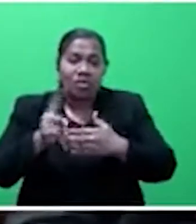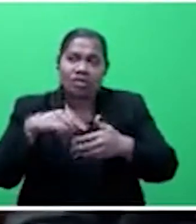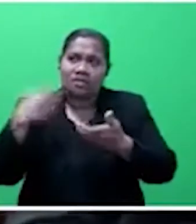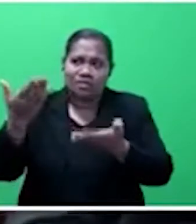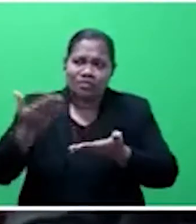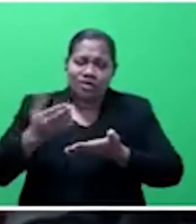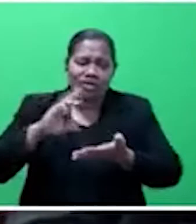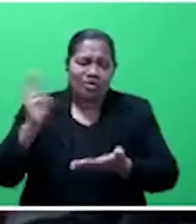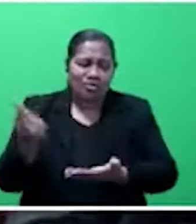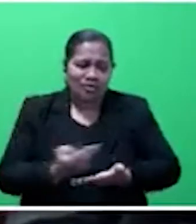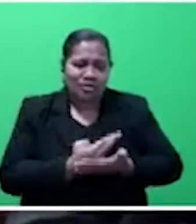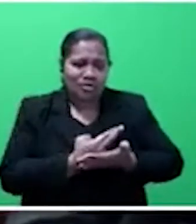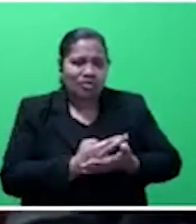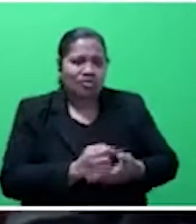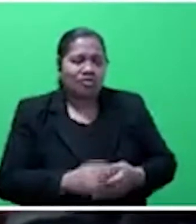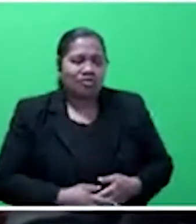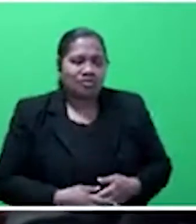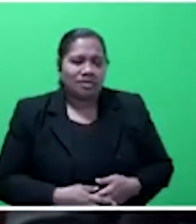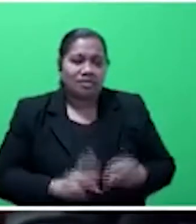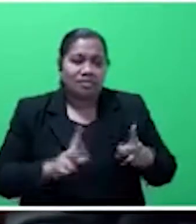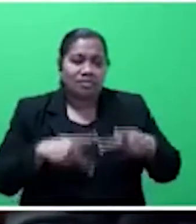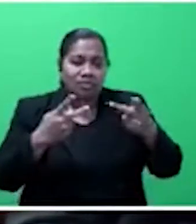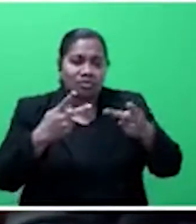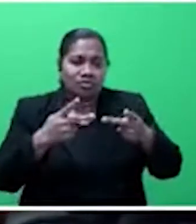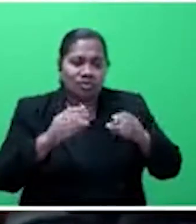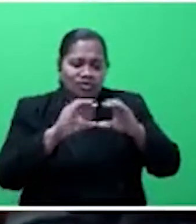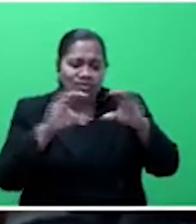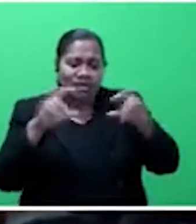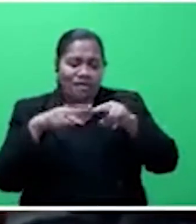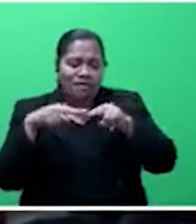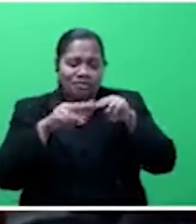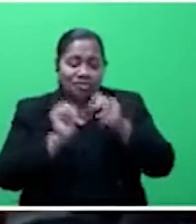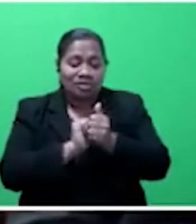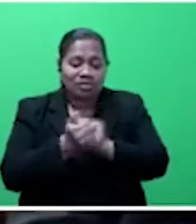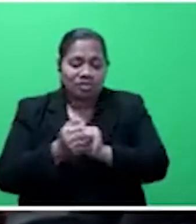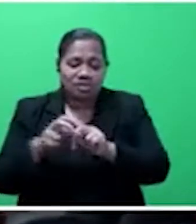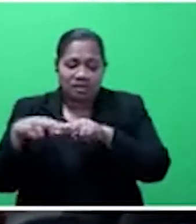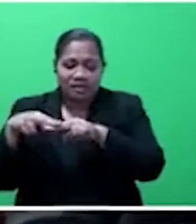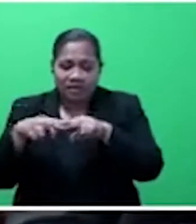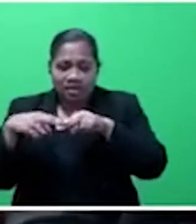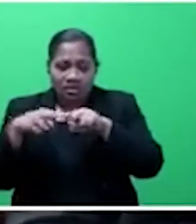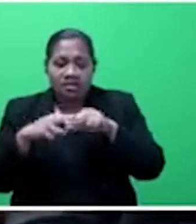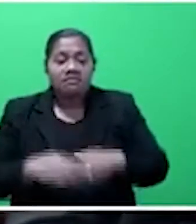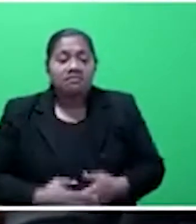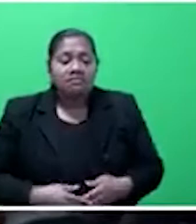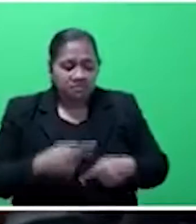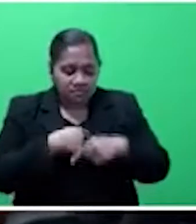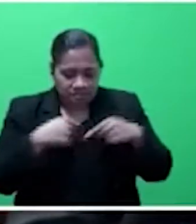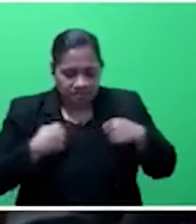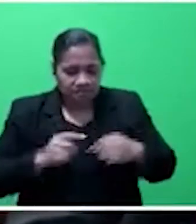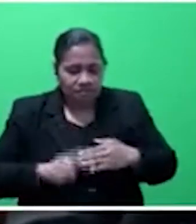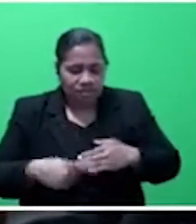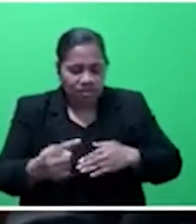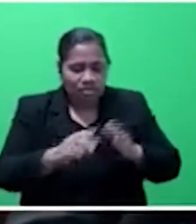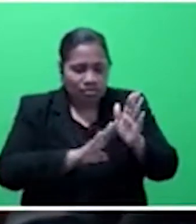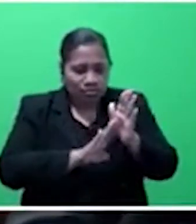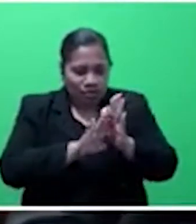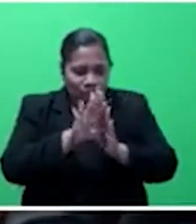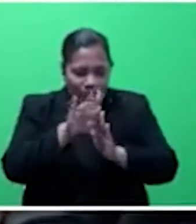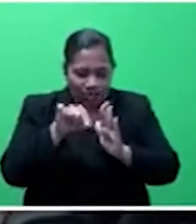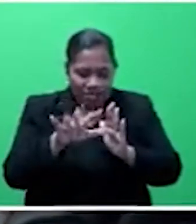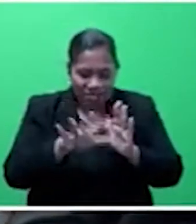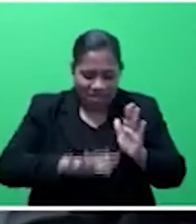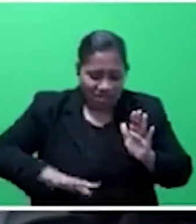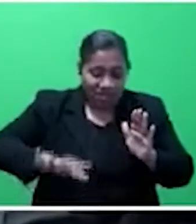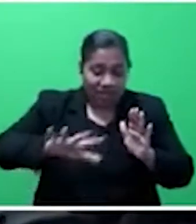recognition and promotion of brand Fiji, as well as Sports Fiji. Mr. Speaker said we will continue to grow in this area.